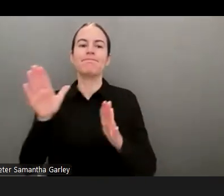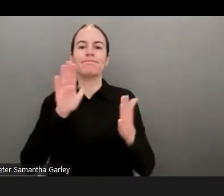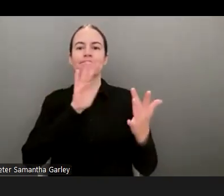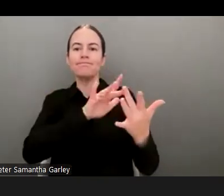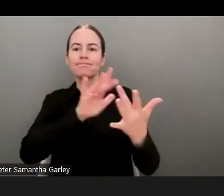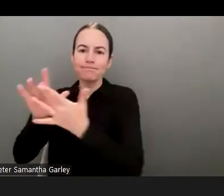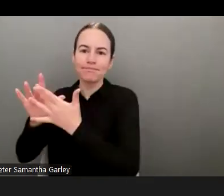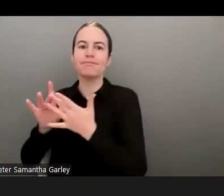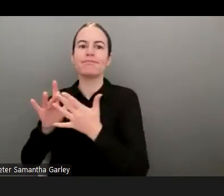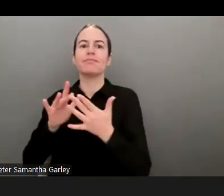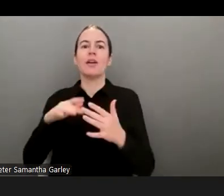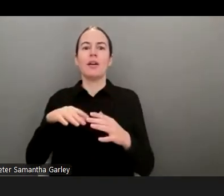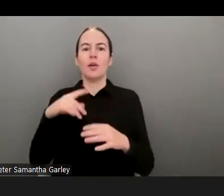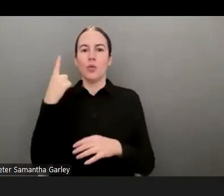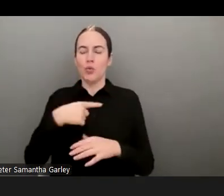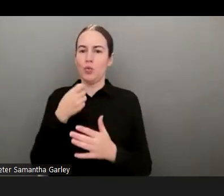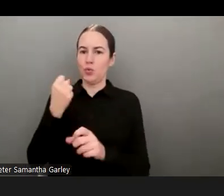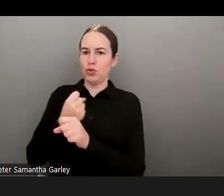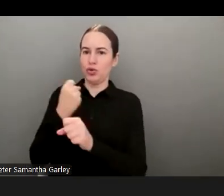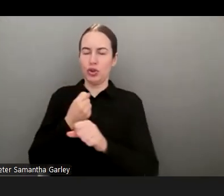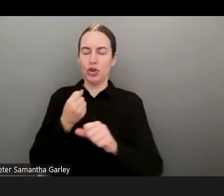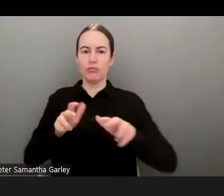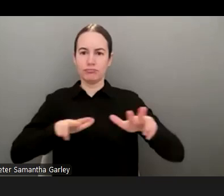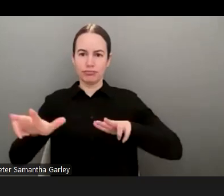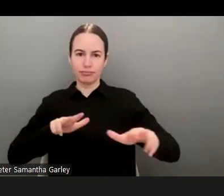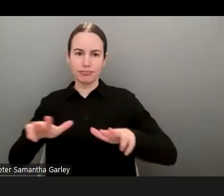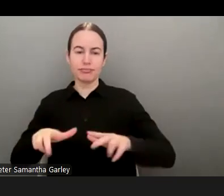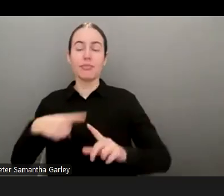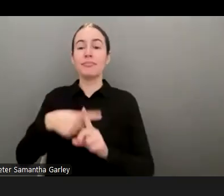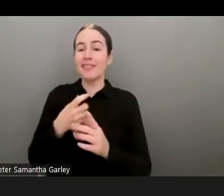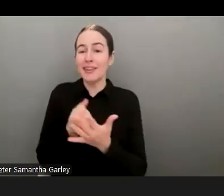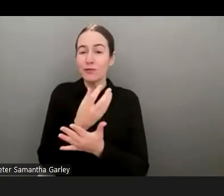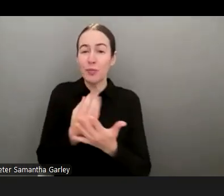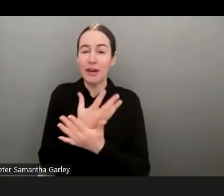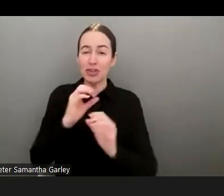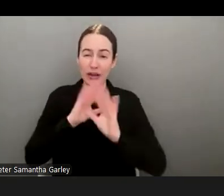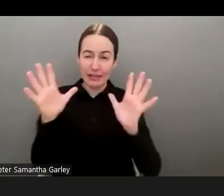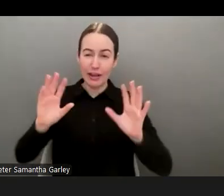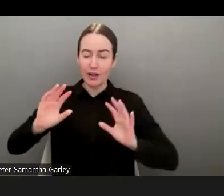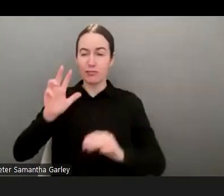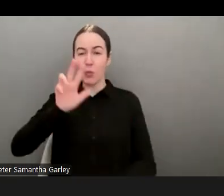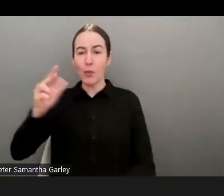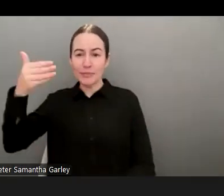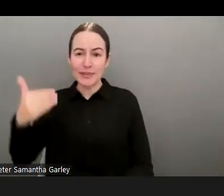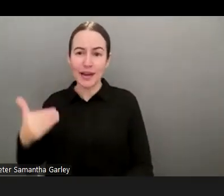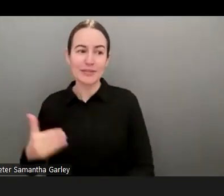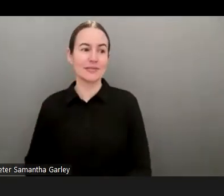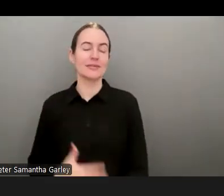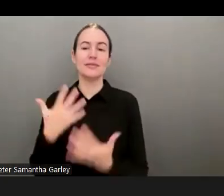with our websites and all that, and giving information in these webinars, but also, for instance,